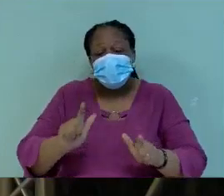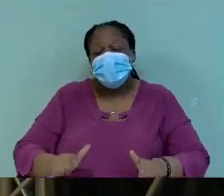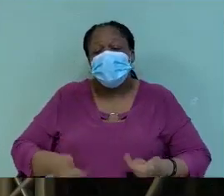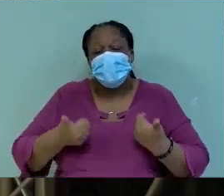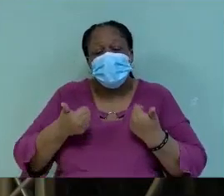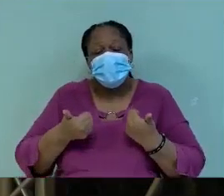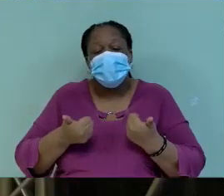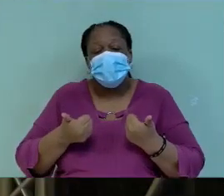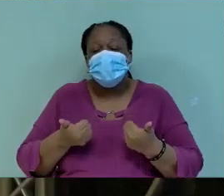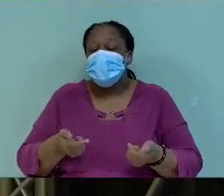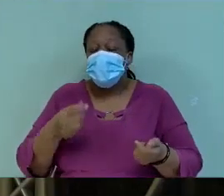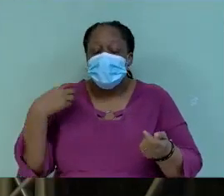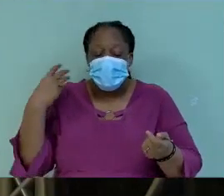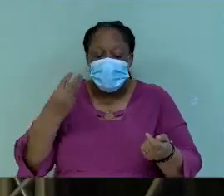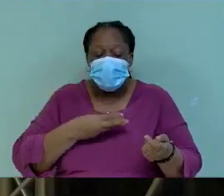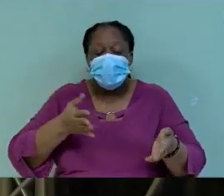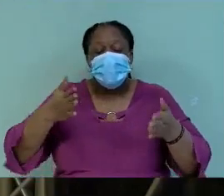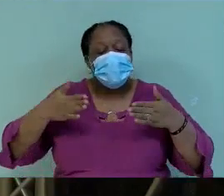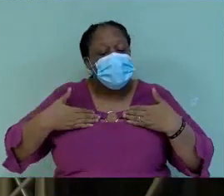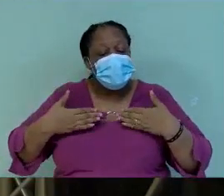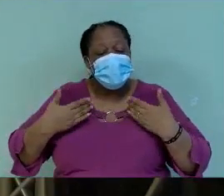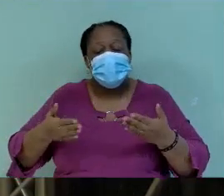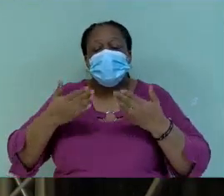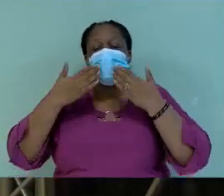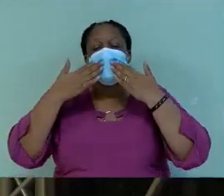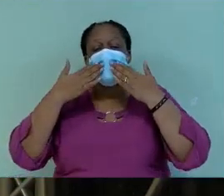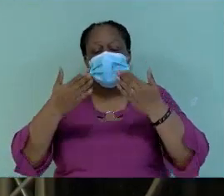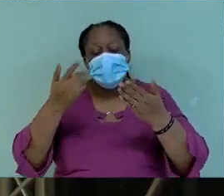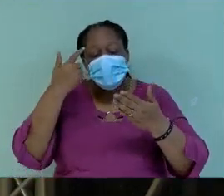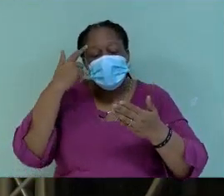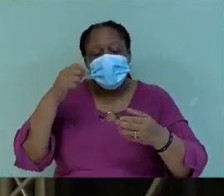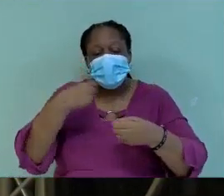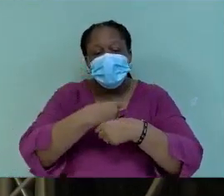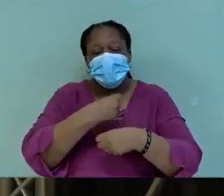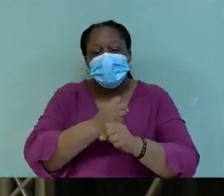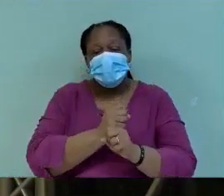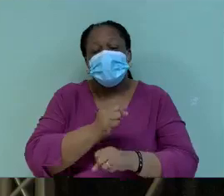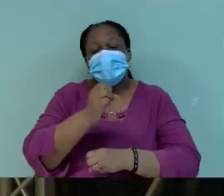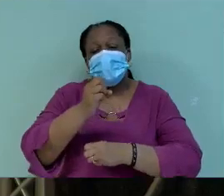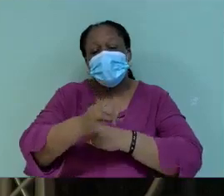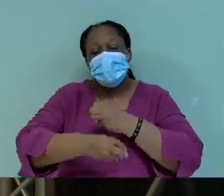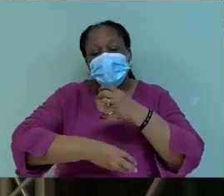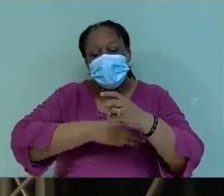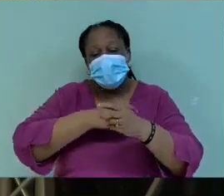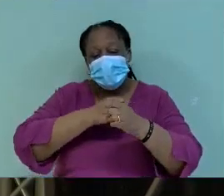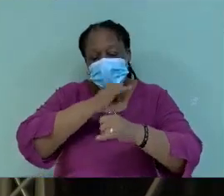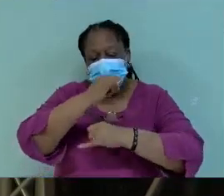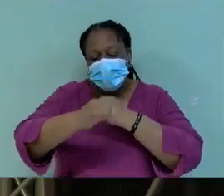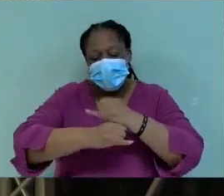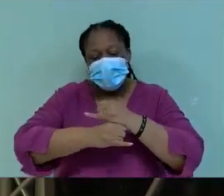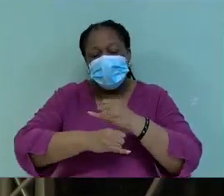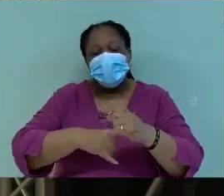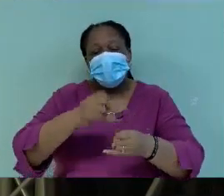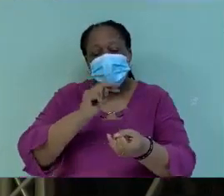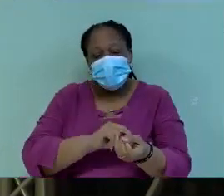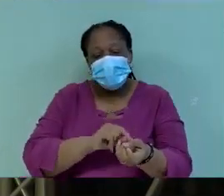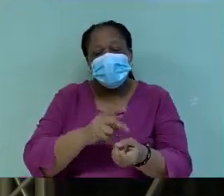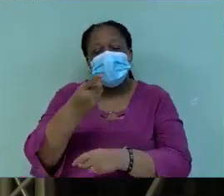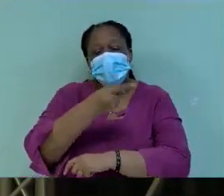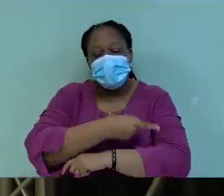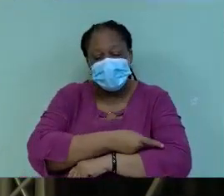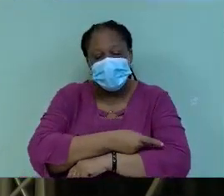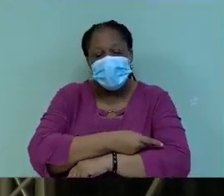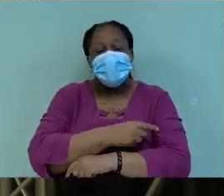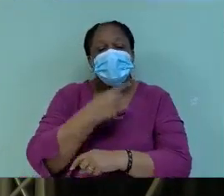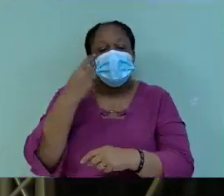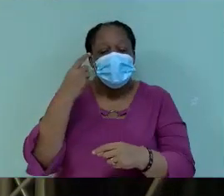our heartfelt gratitude and thank you for making Nurses International Day a time of a lifetime like no other. We would